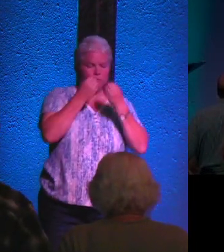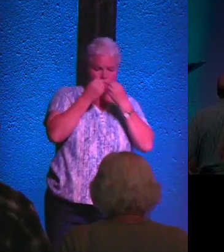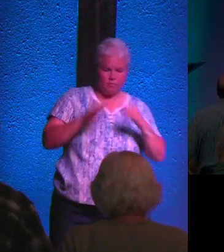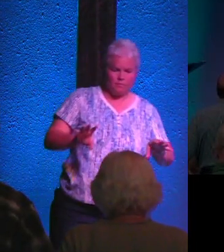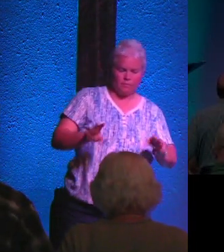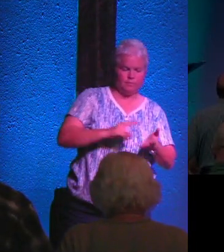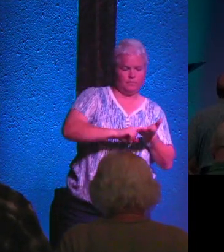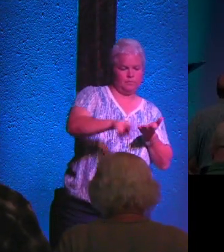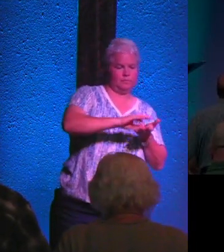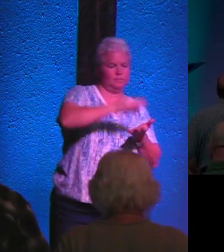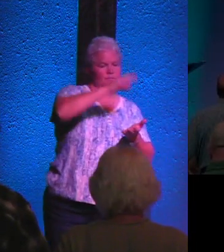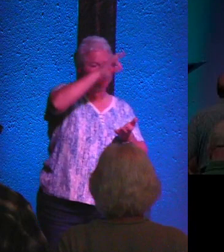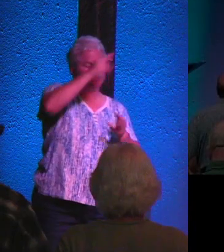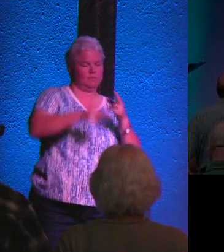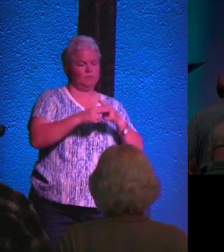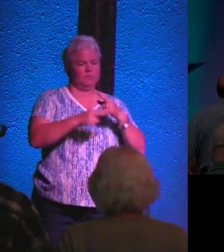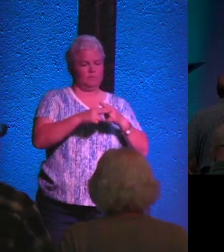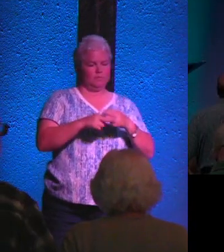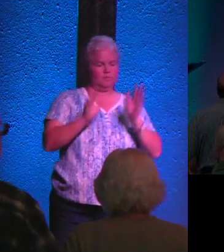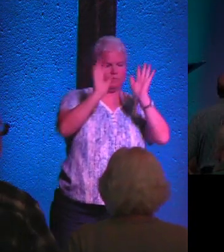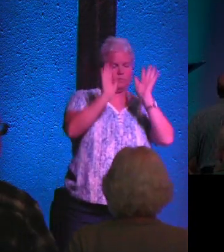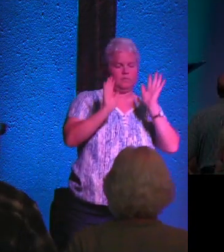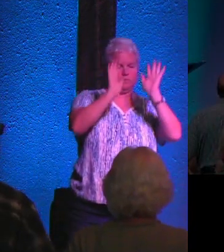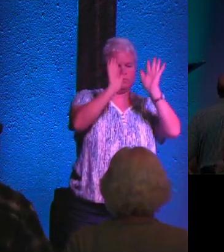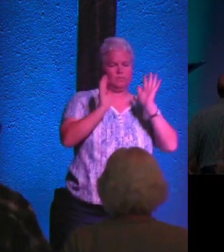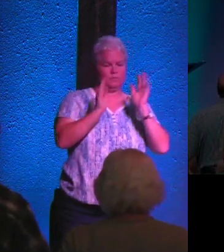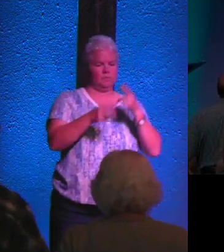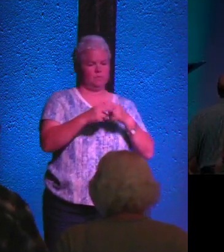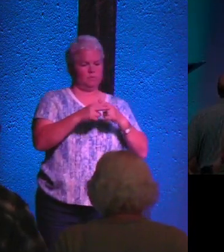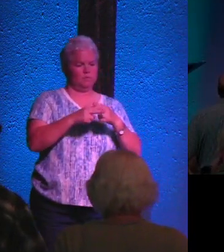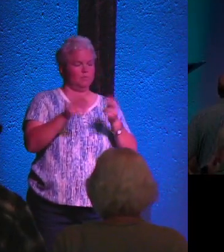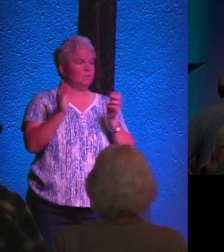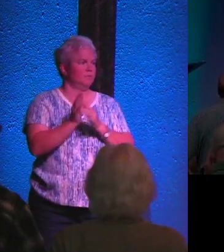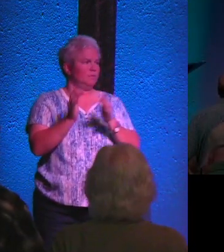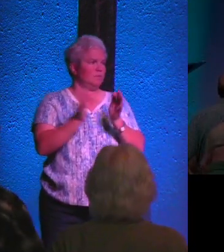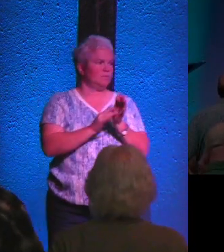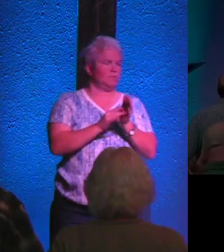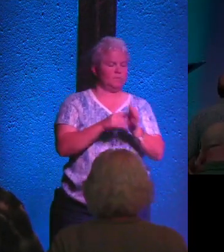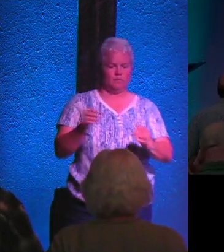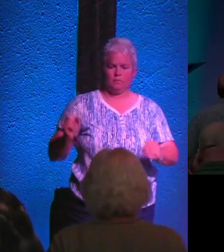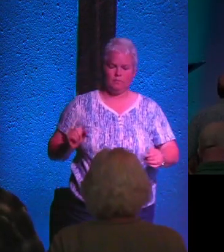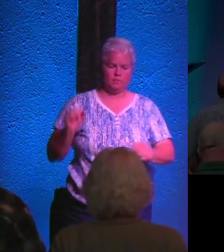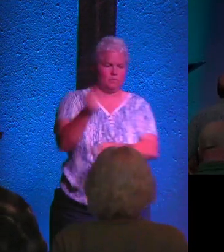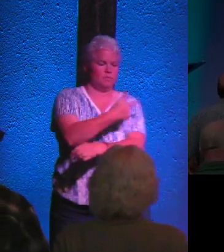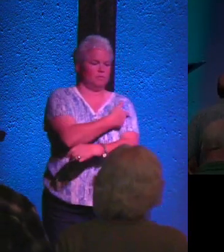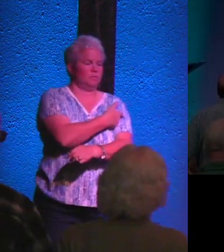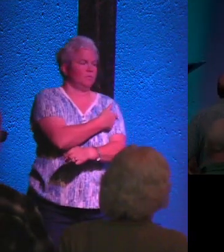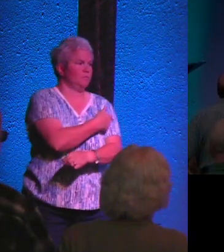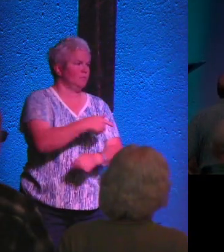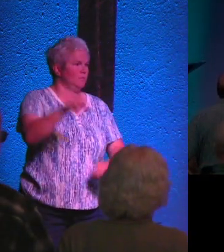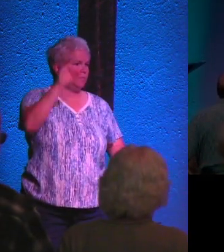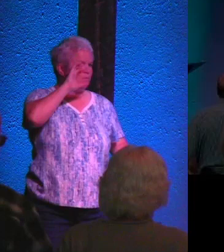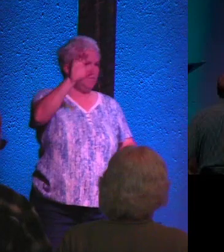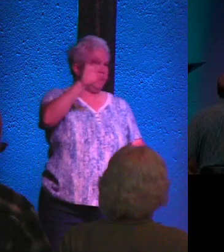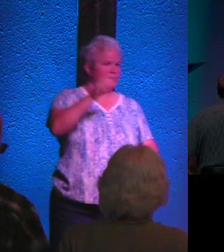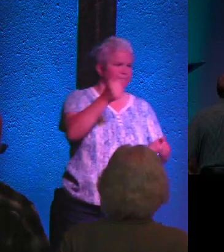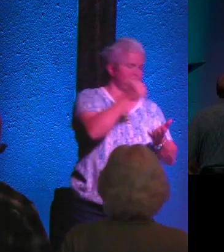holy name. We pray this in the mighty name of Jesus. And everyone shout it out.